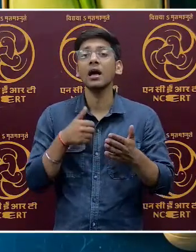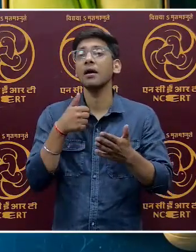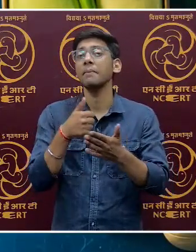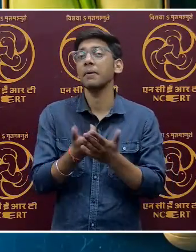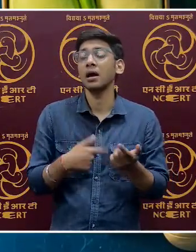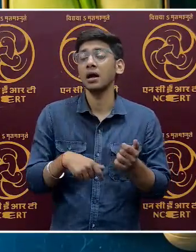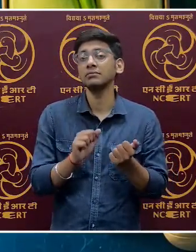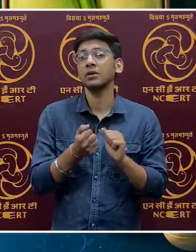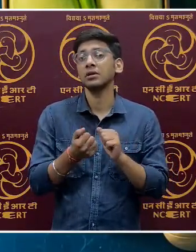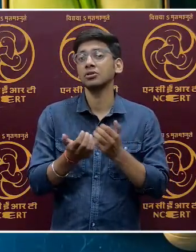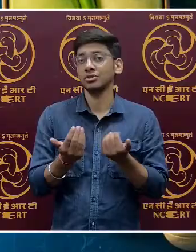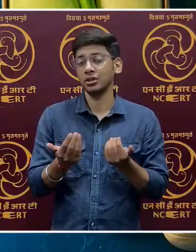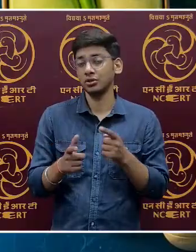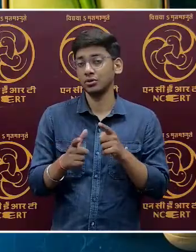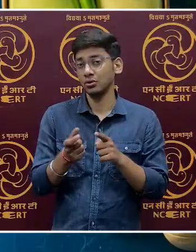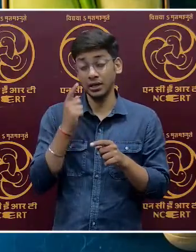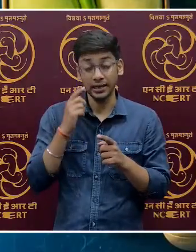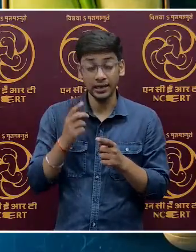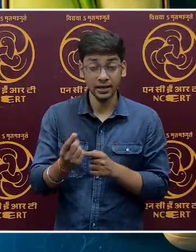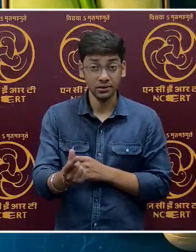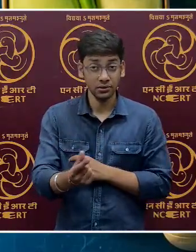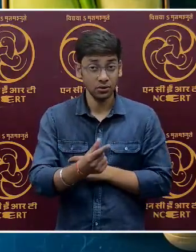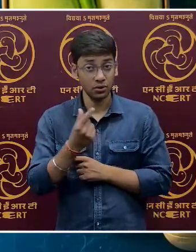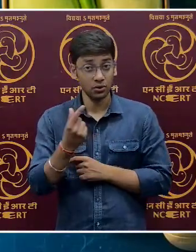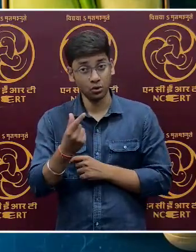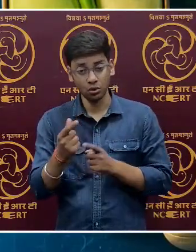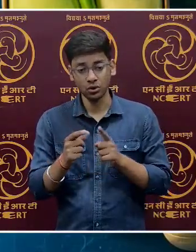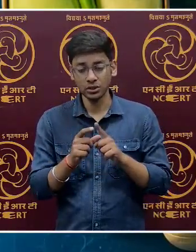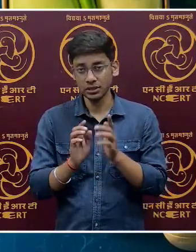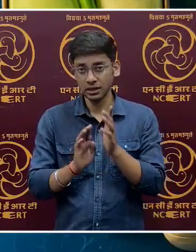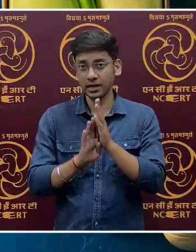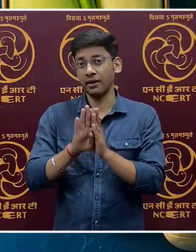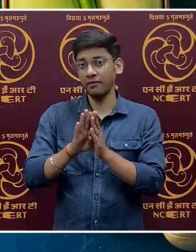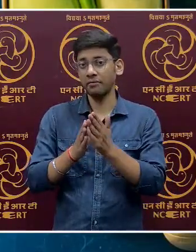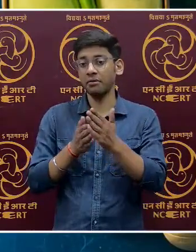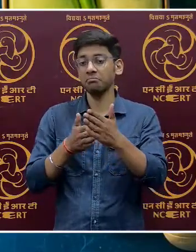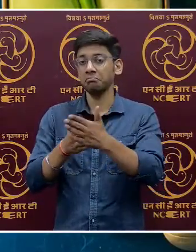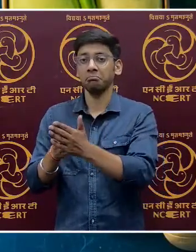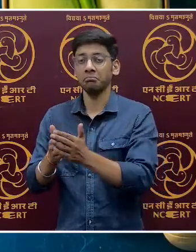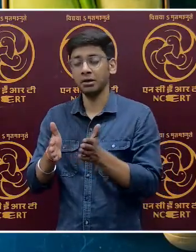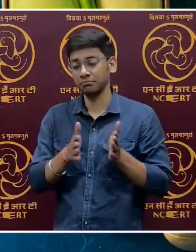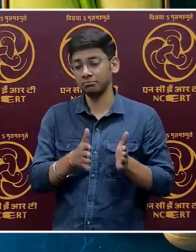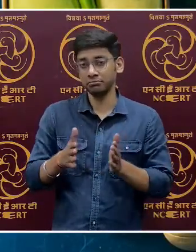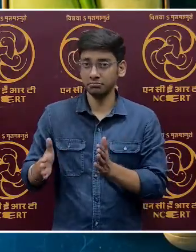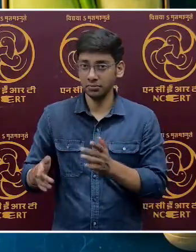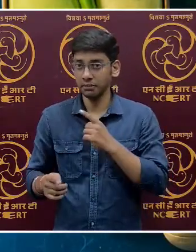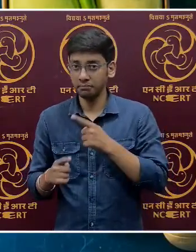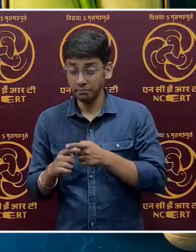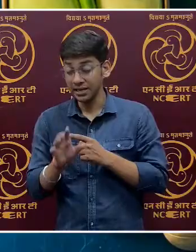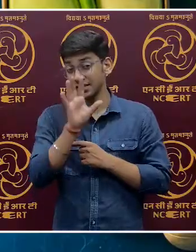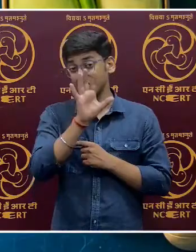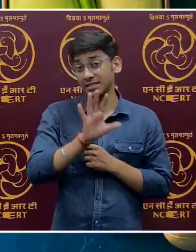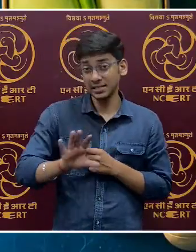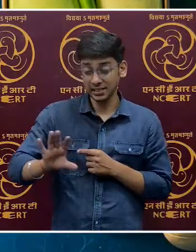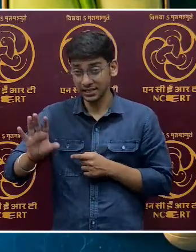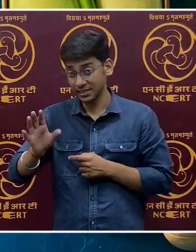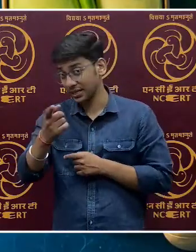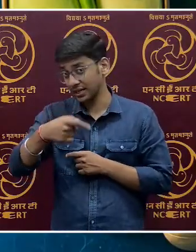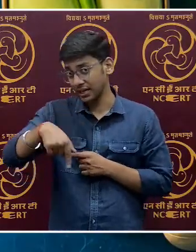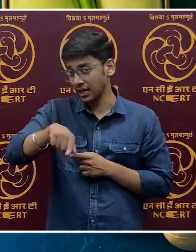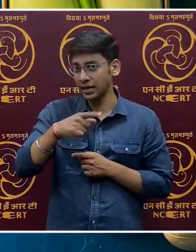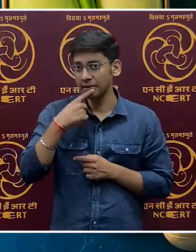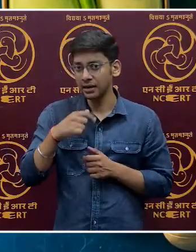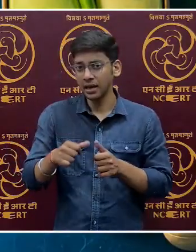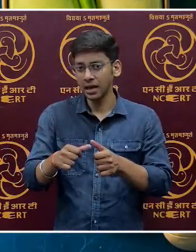audience. So it used to be go in a developmental phases also, it used to be go in the state also where you might be getting